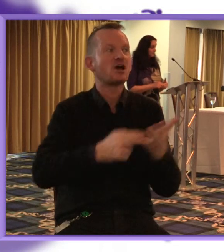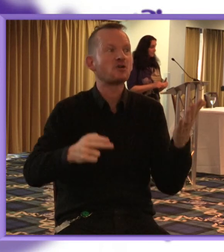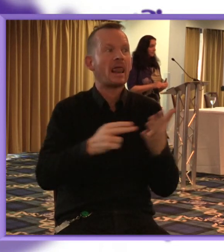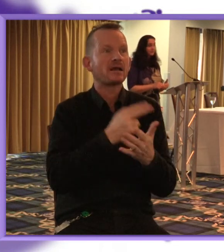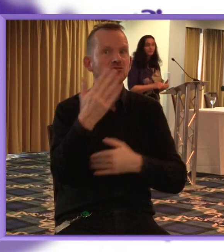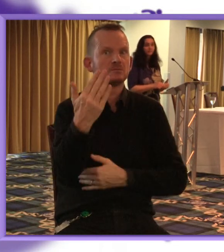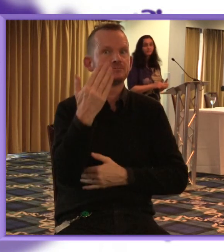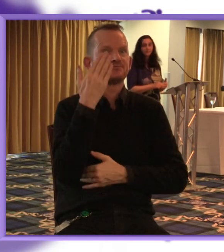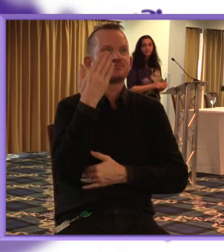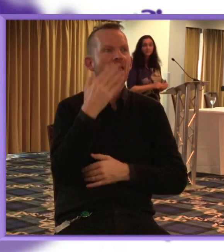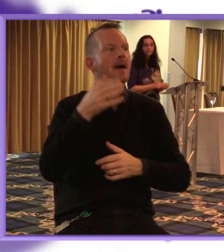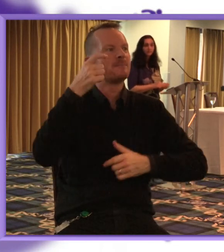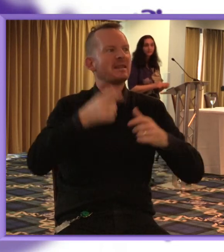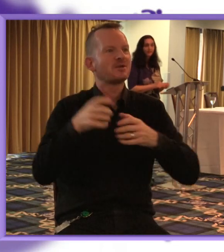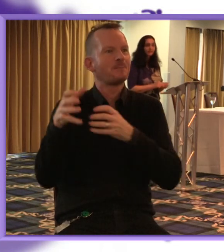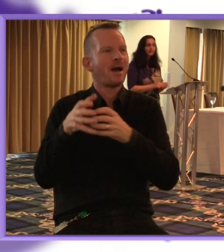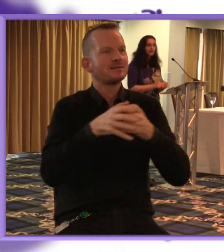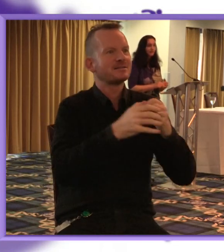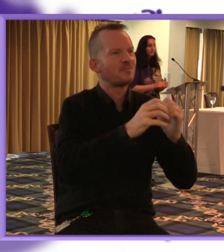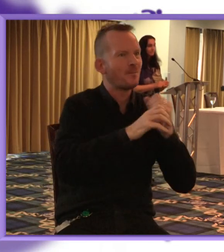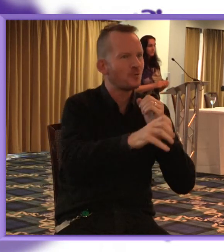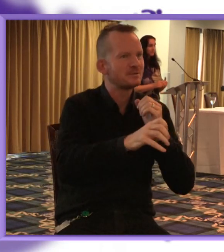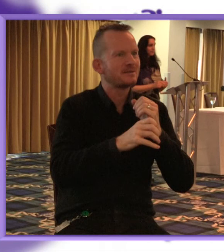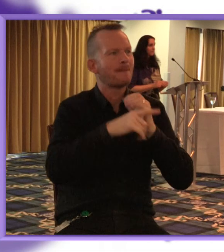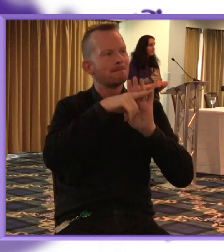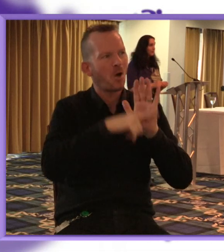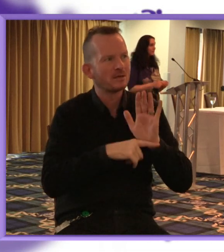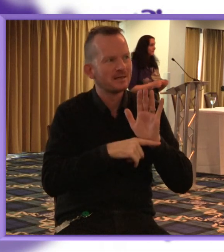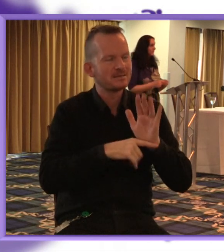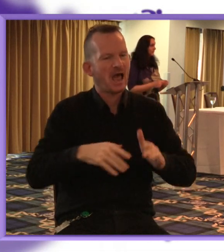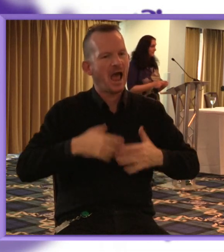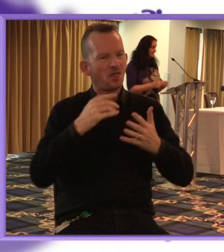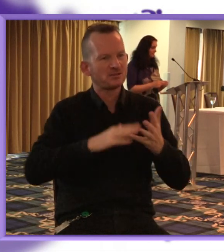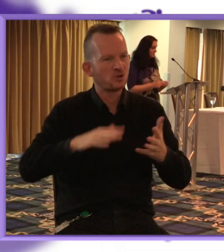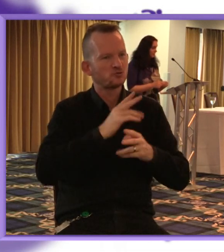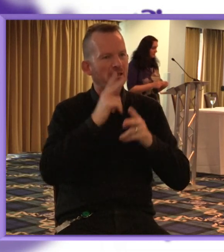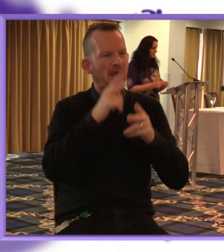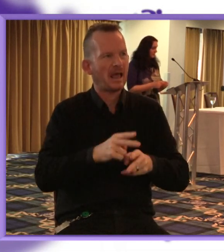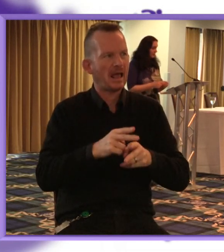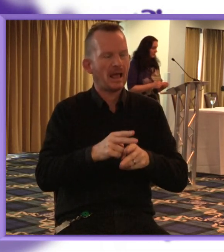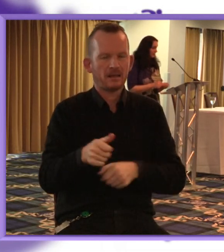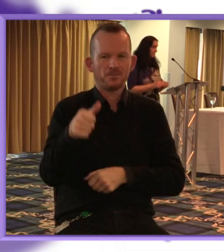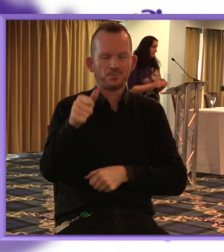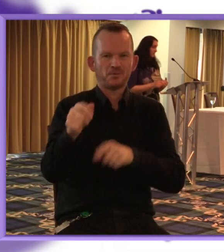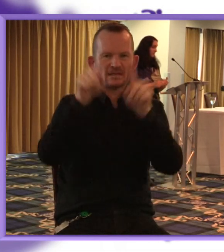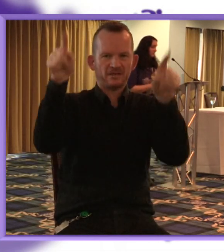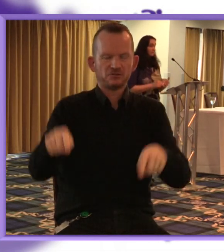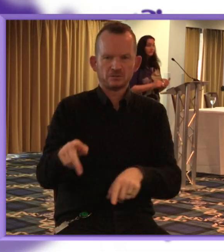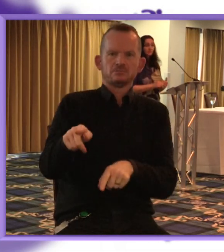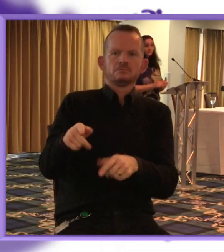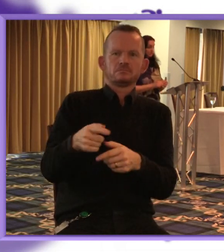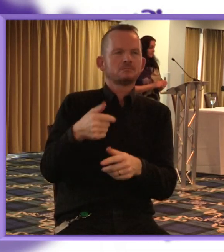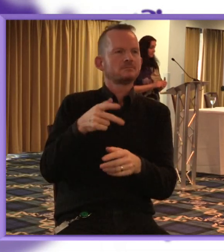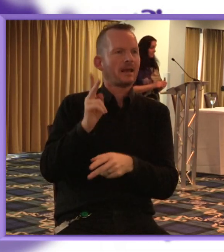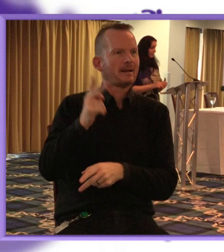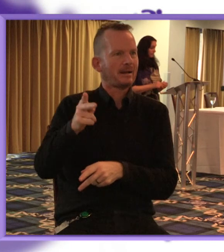parties are promoting their policies around health and social care. You probably fall over them every time you turn on the news. And I think common themes include the need